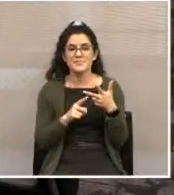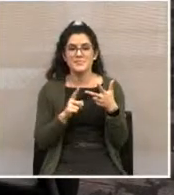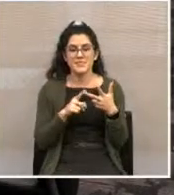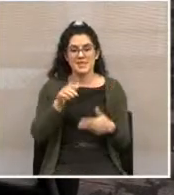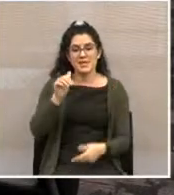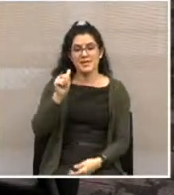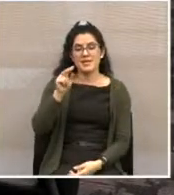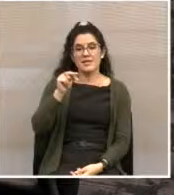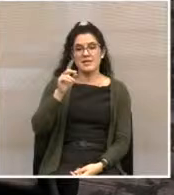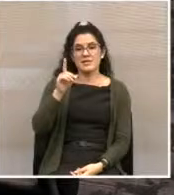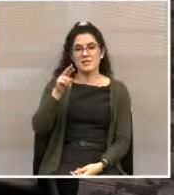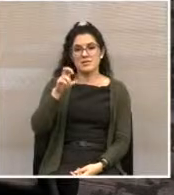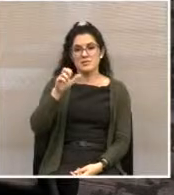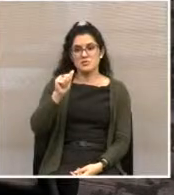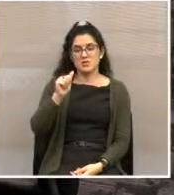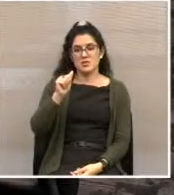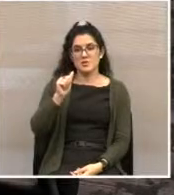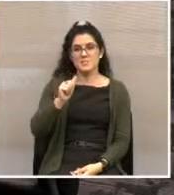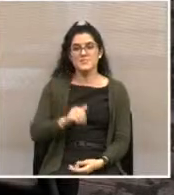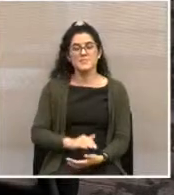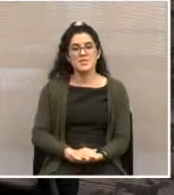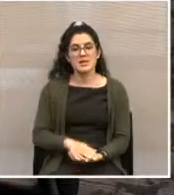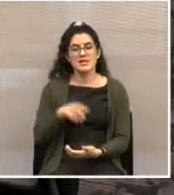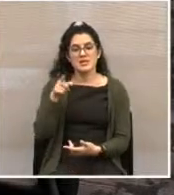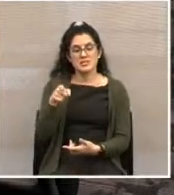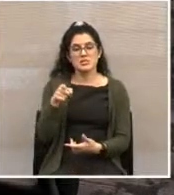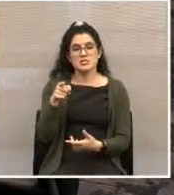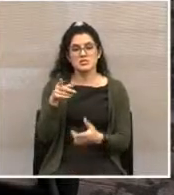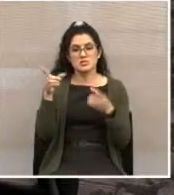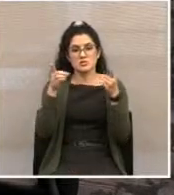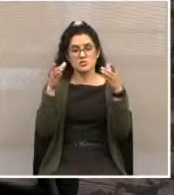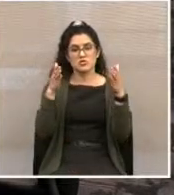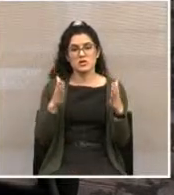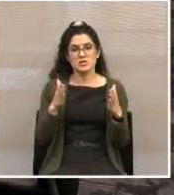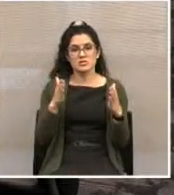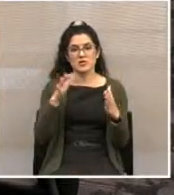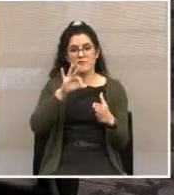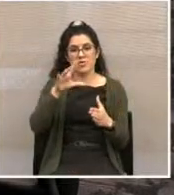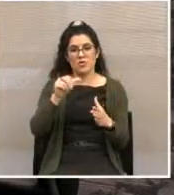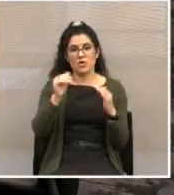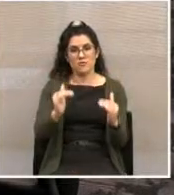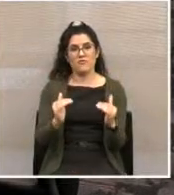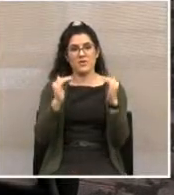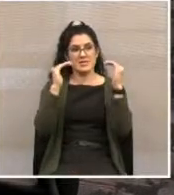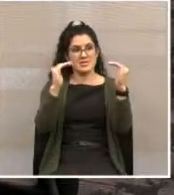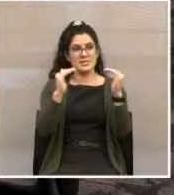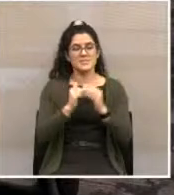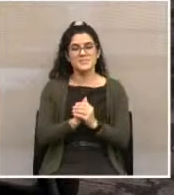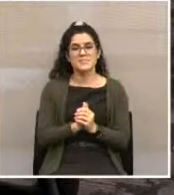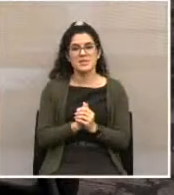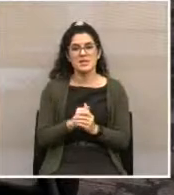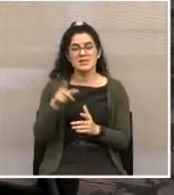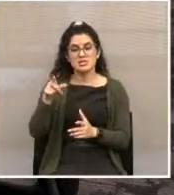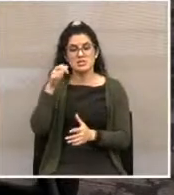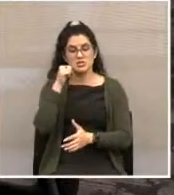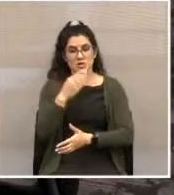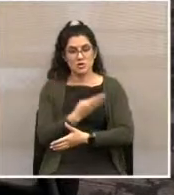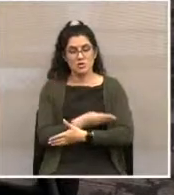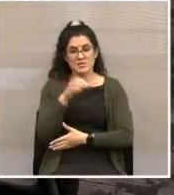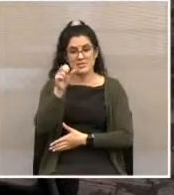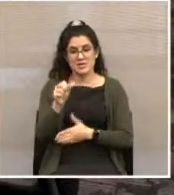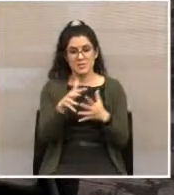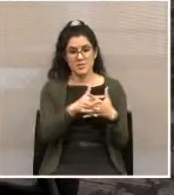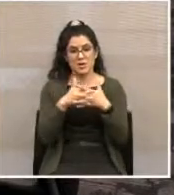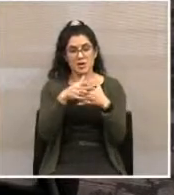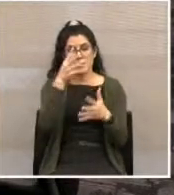Andrea Mercado. She is the executive director of Florida Rising. Ms. Mercado is the daughter of South American